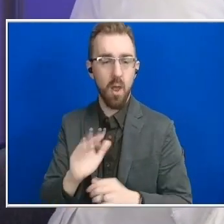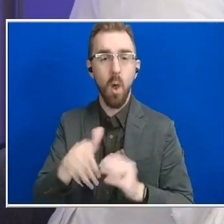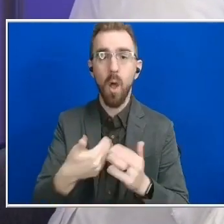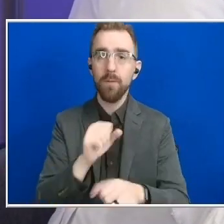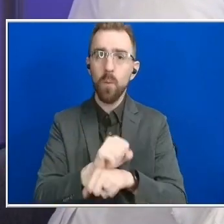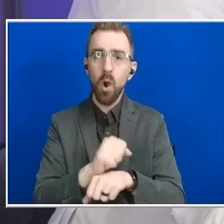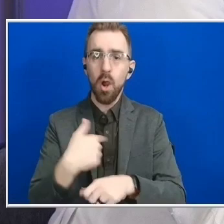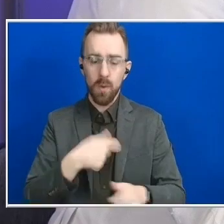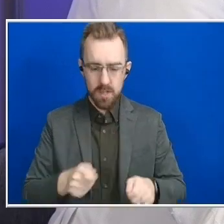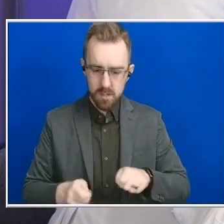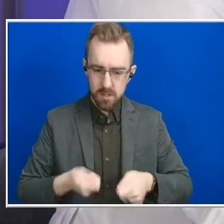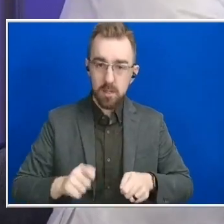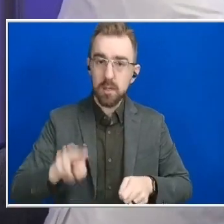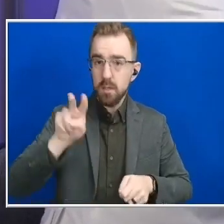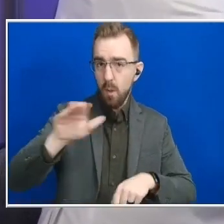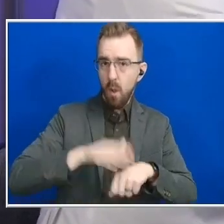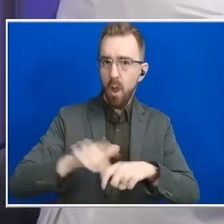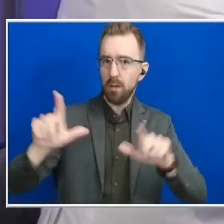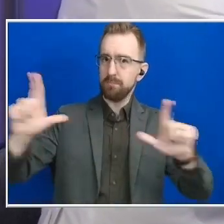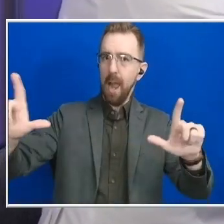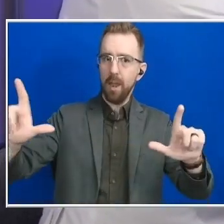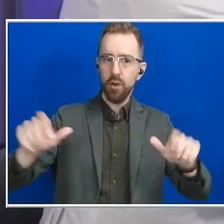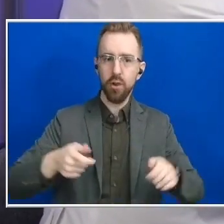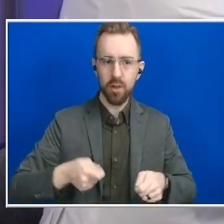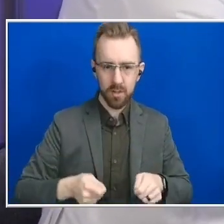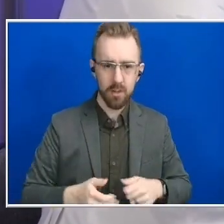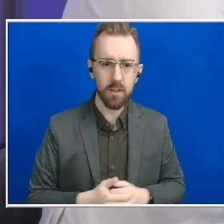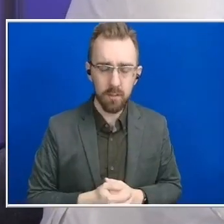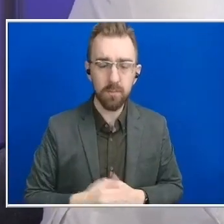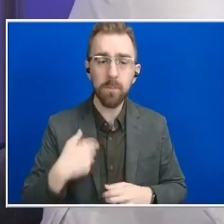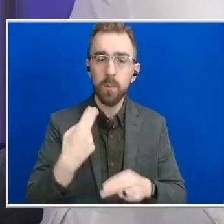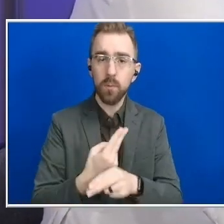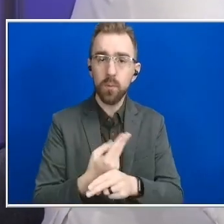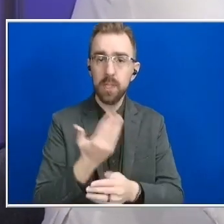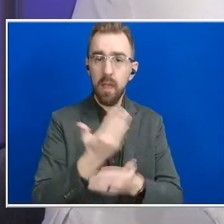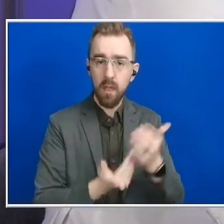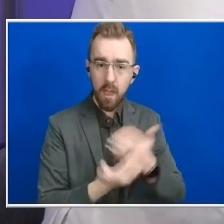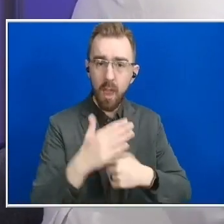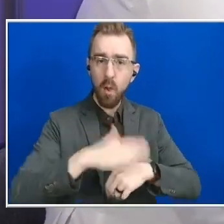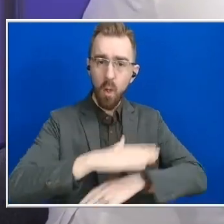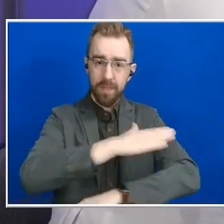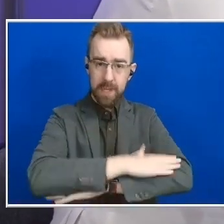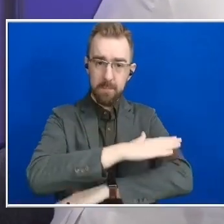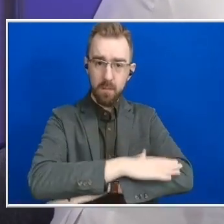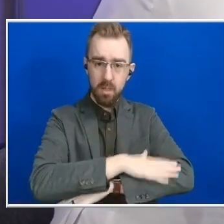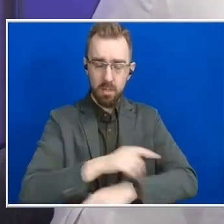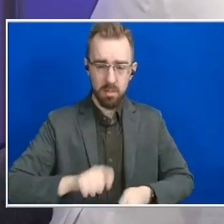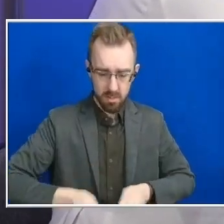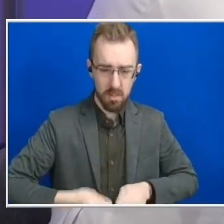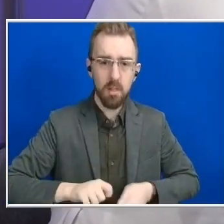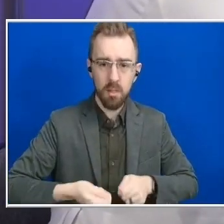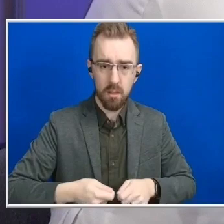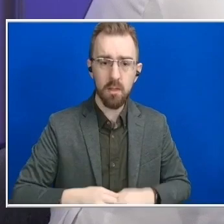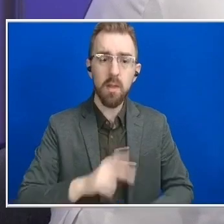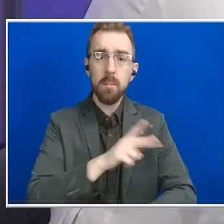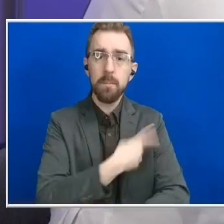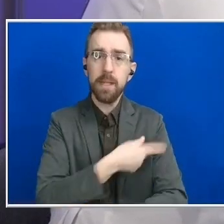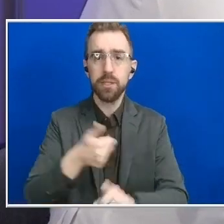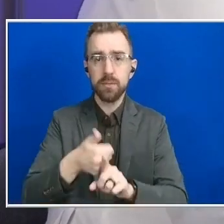monitor, and then we're using our hands on the table. The patient is asleep under